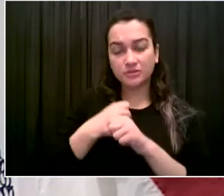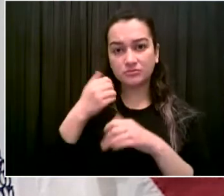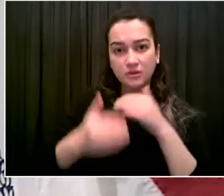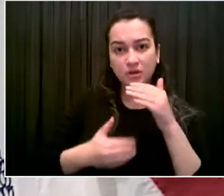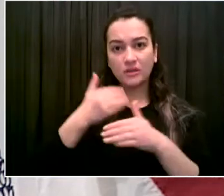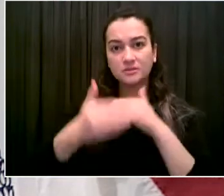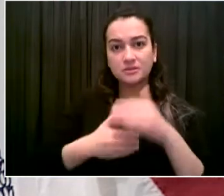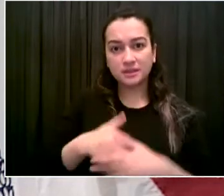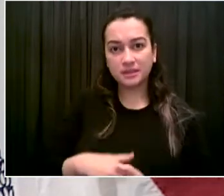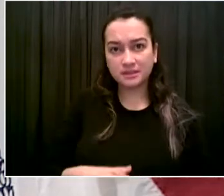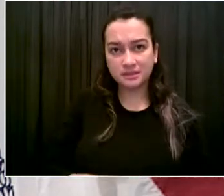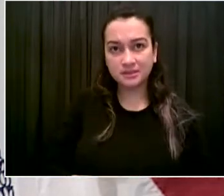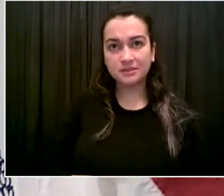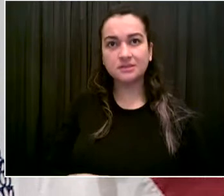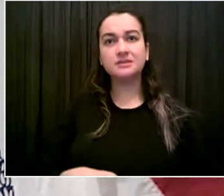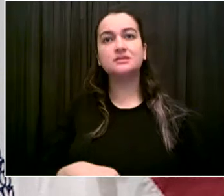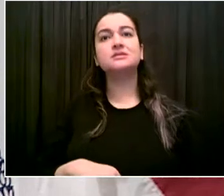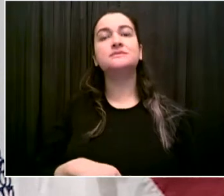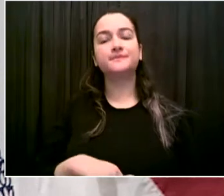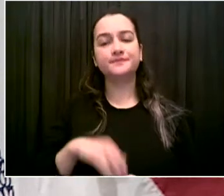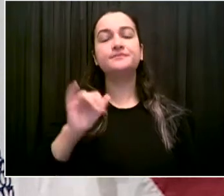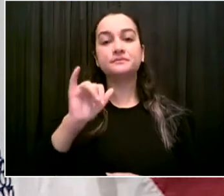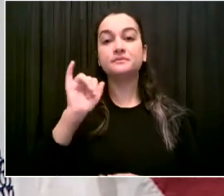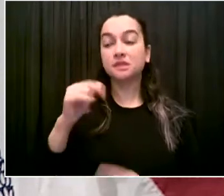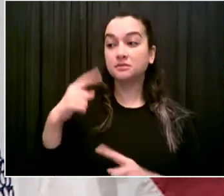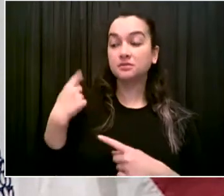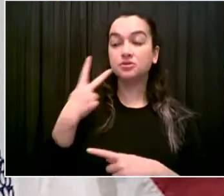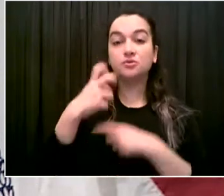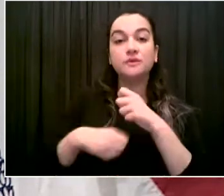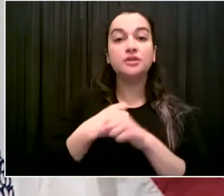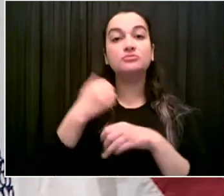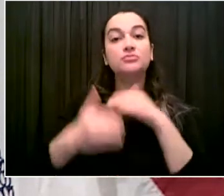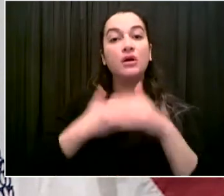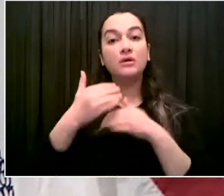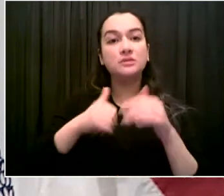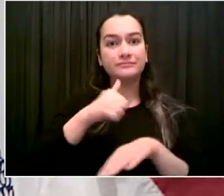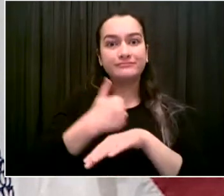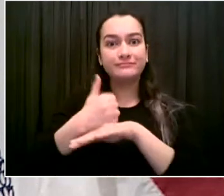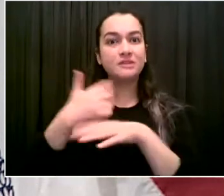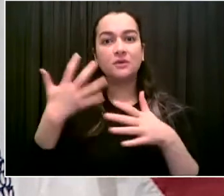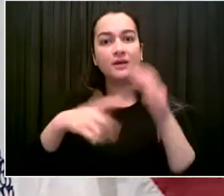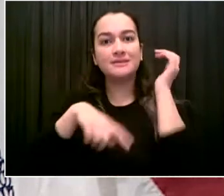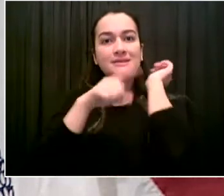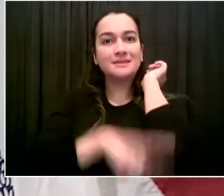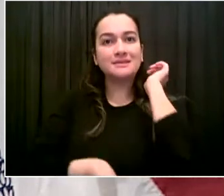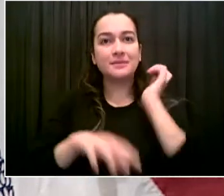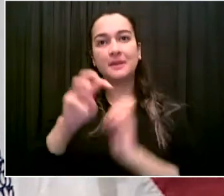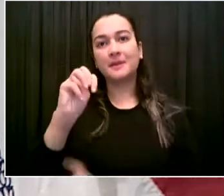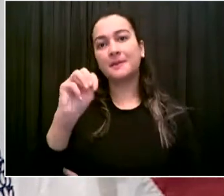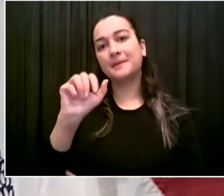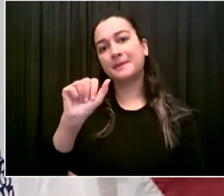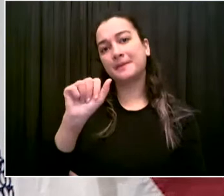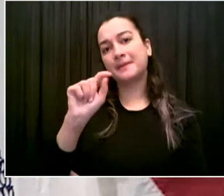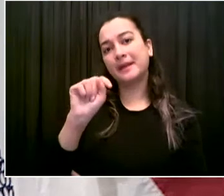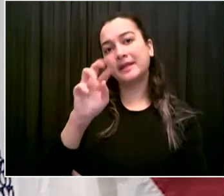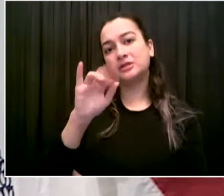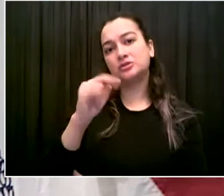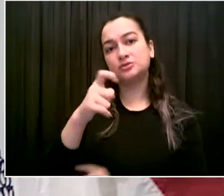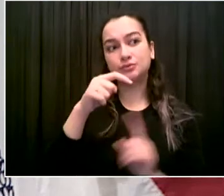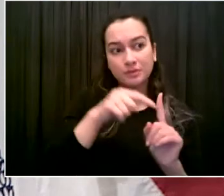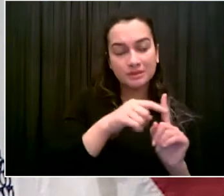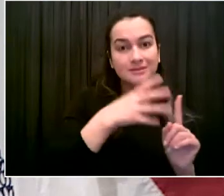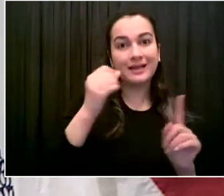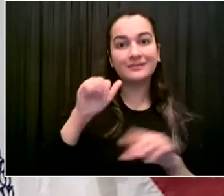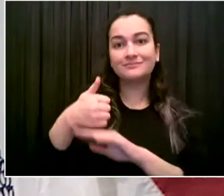discipline matrix. So from now on, there's only one way to do things, to follow the discipline matrix. If